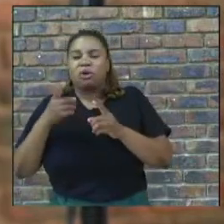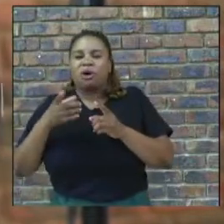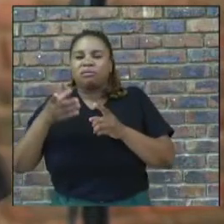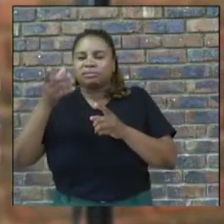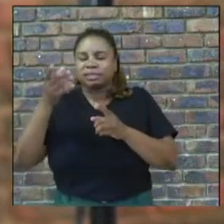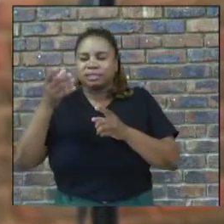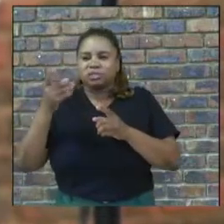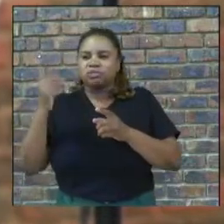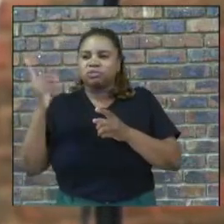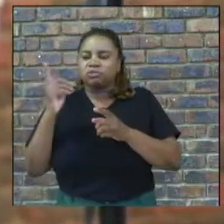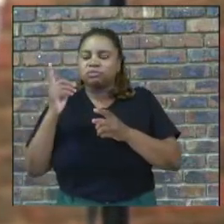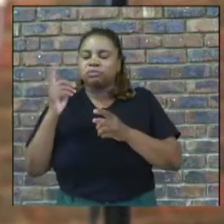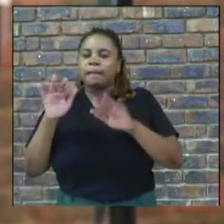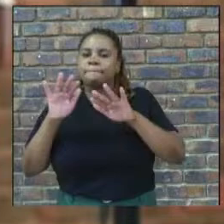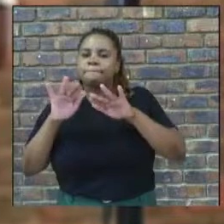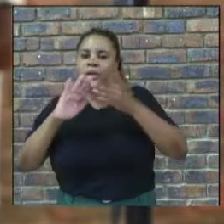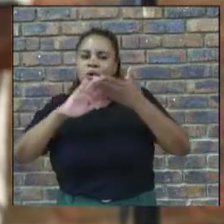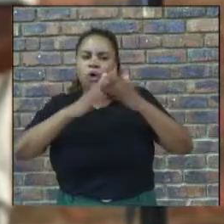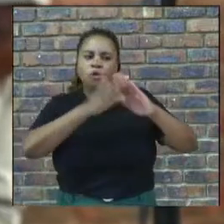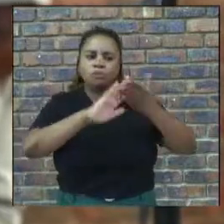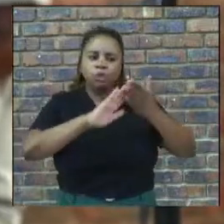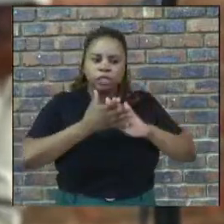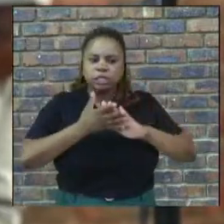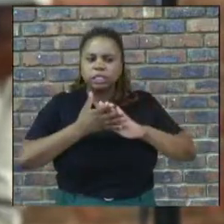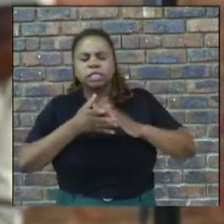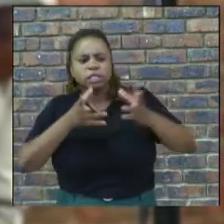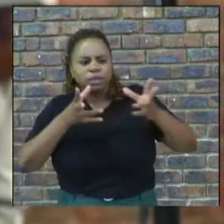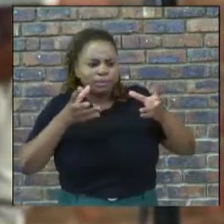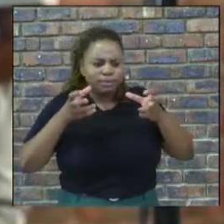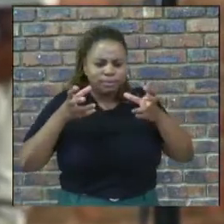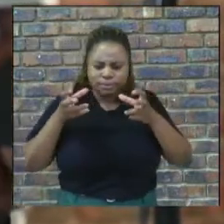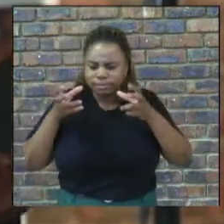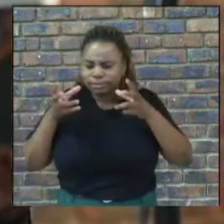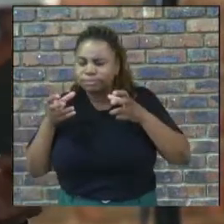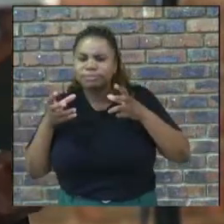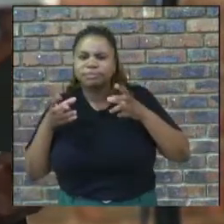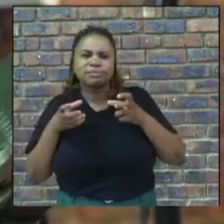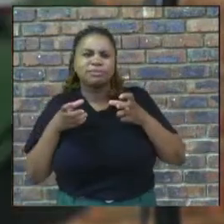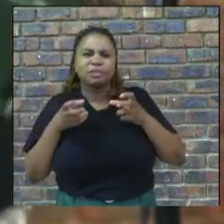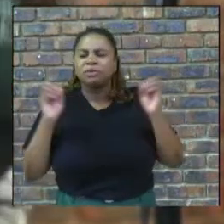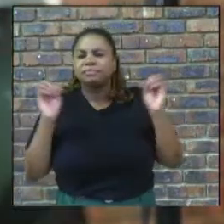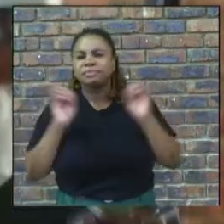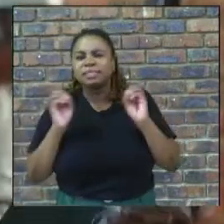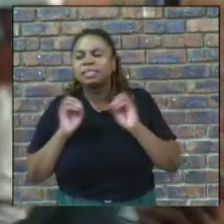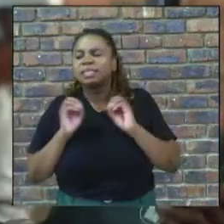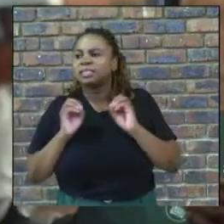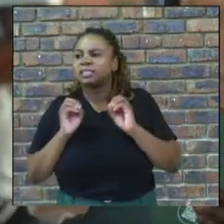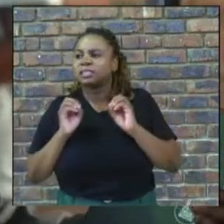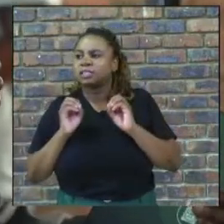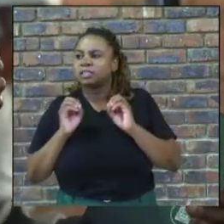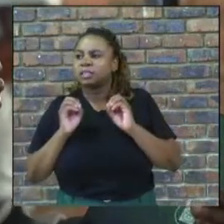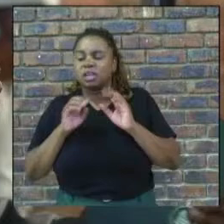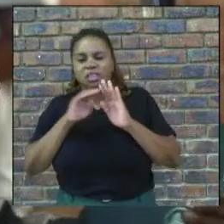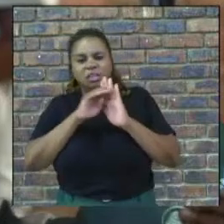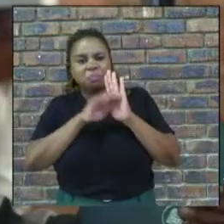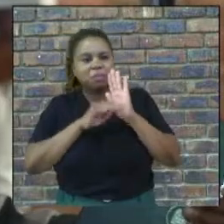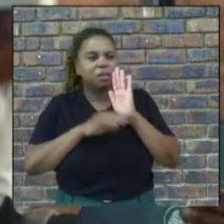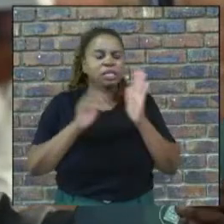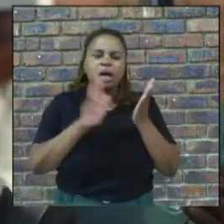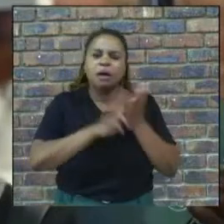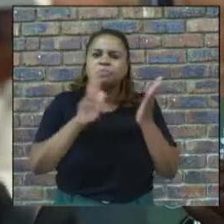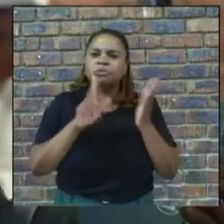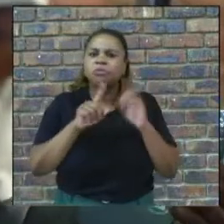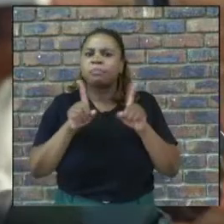the real problems of the people. You approve many good things. What about location revitalization